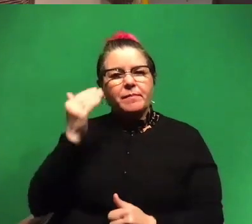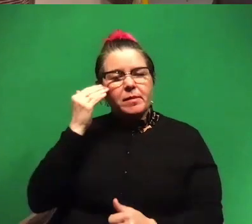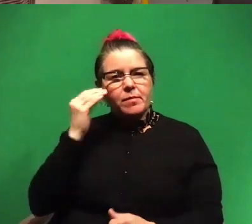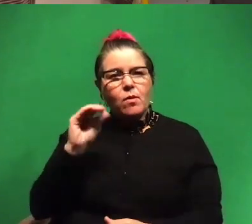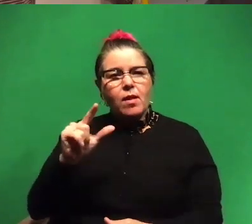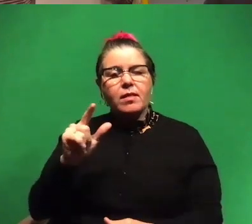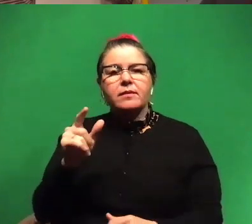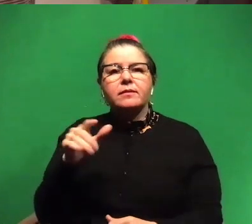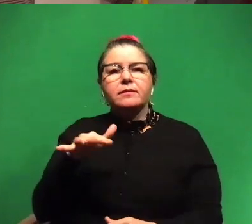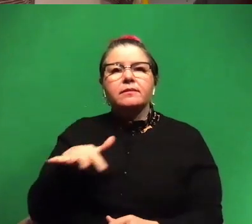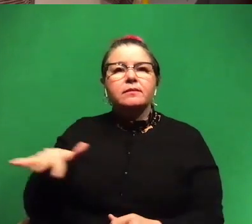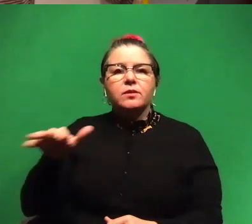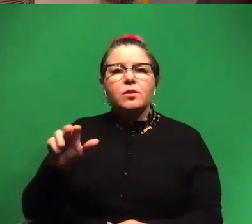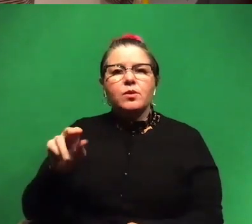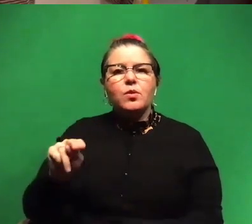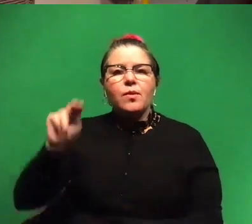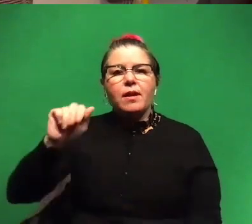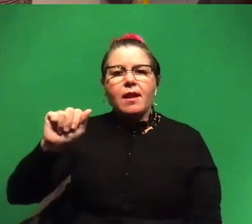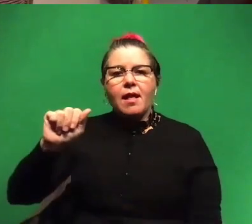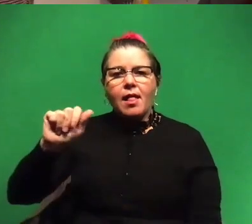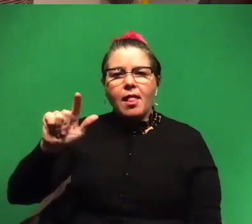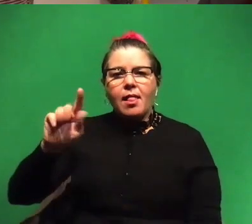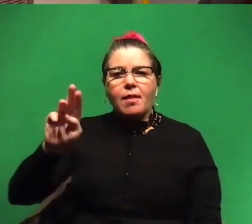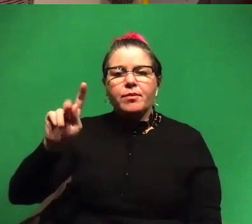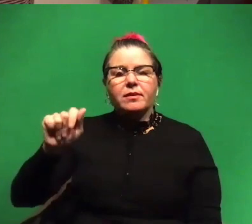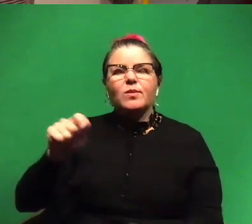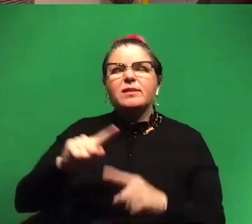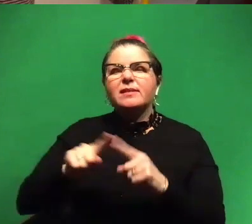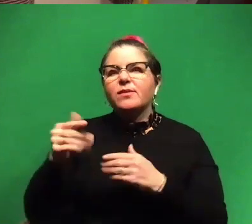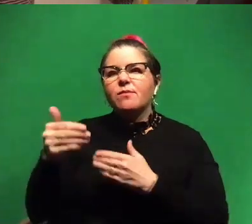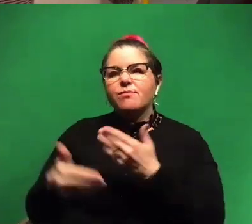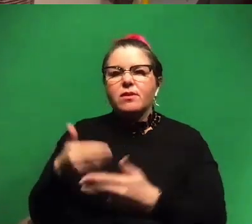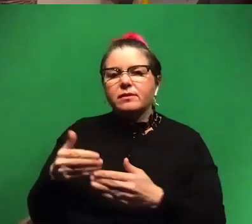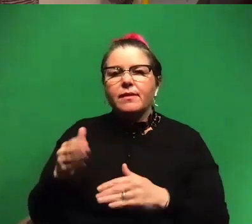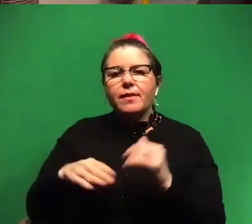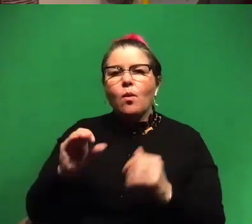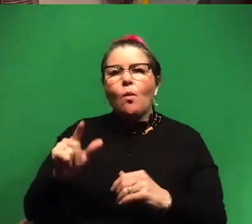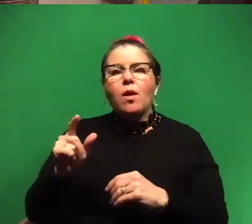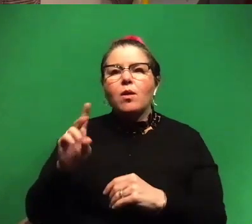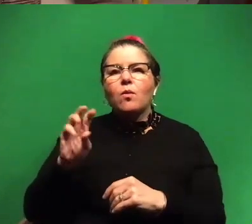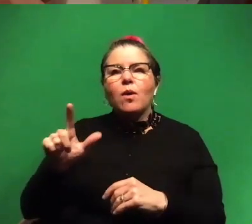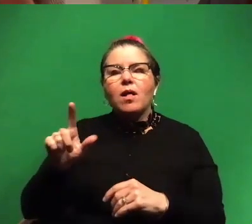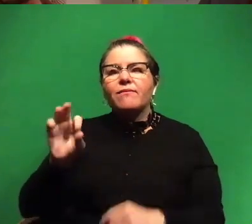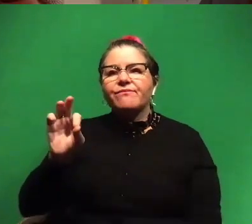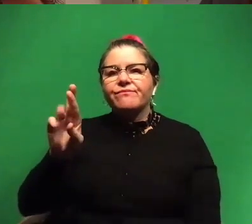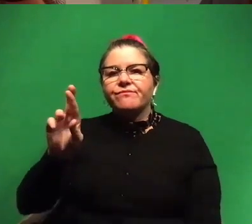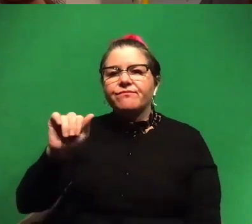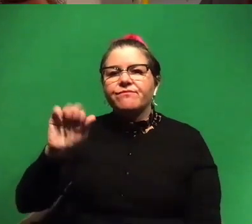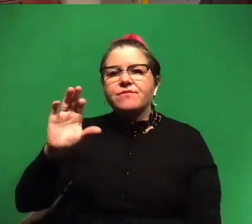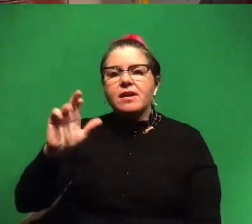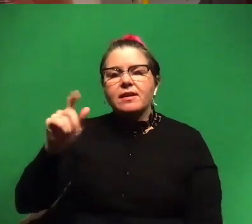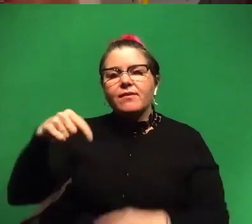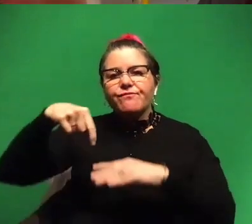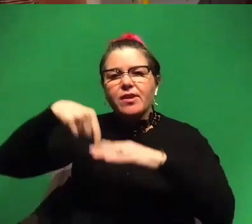sands in northern Alberta, and so that's a different process than oil wells or fracking.